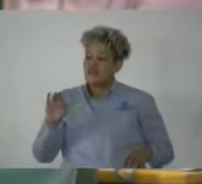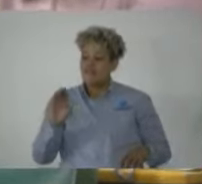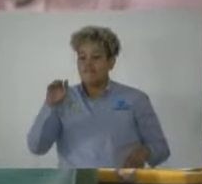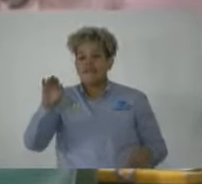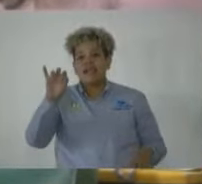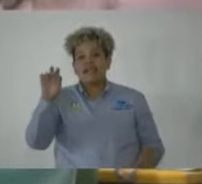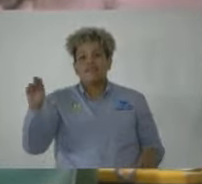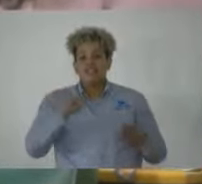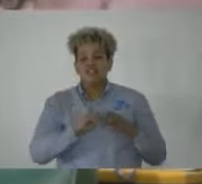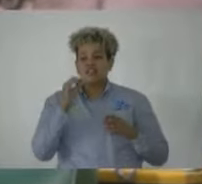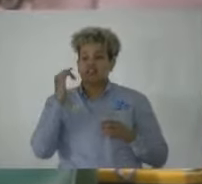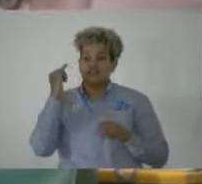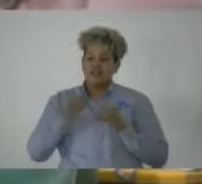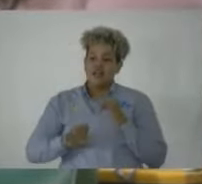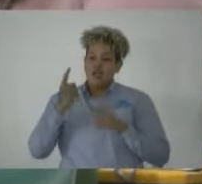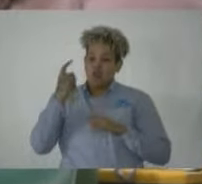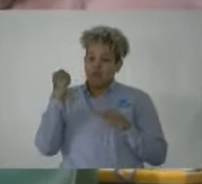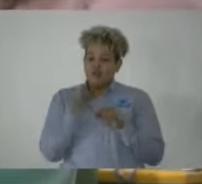12 months.